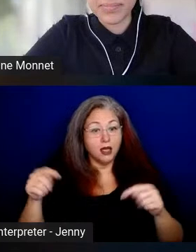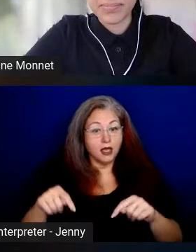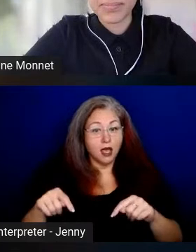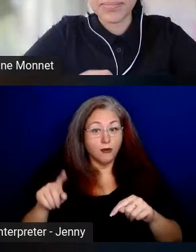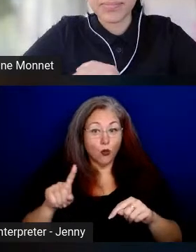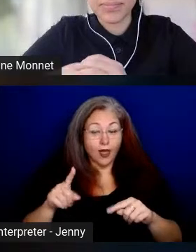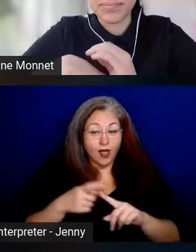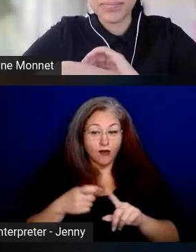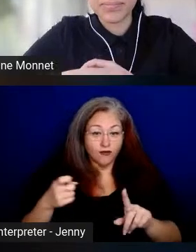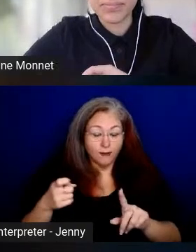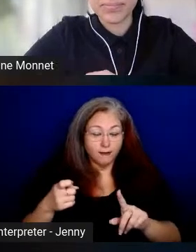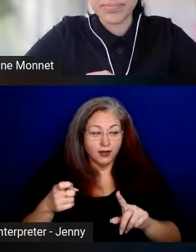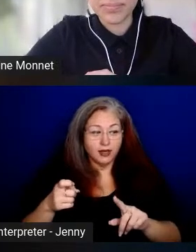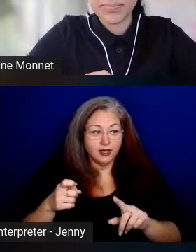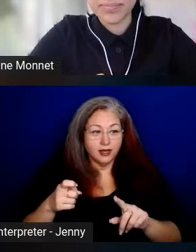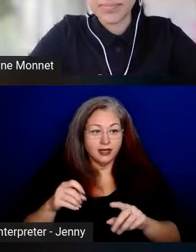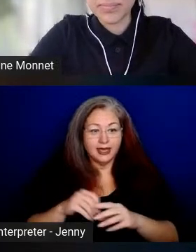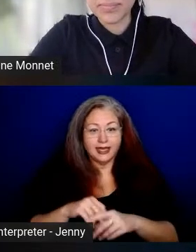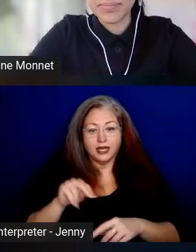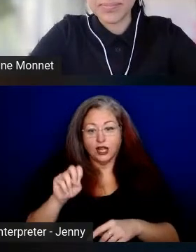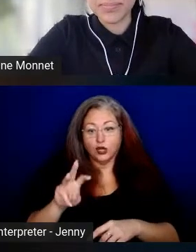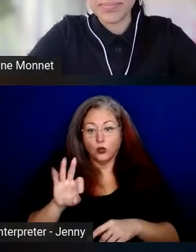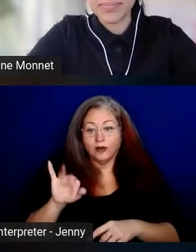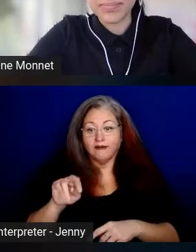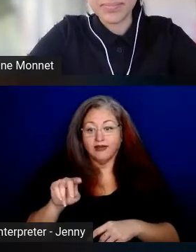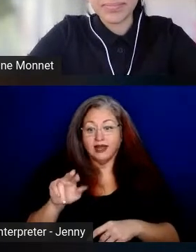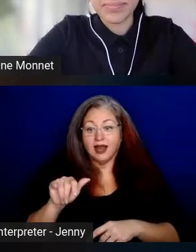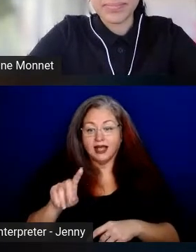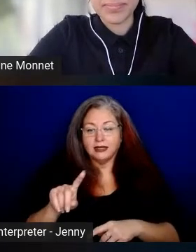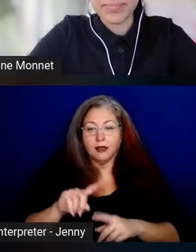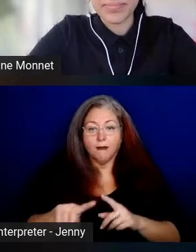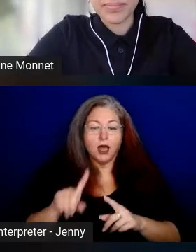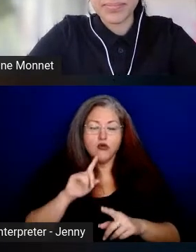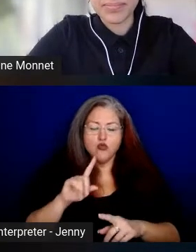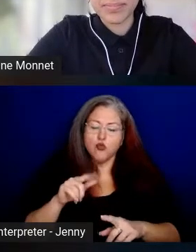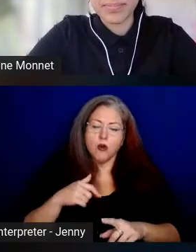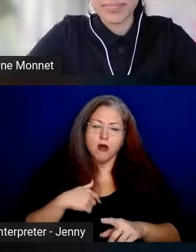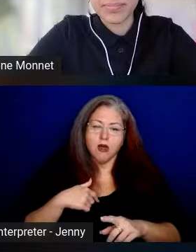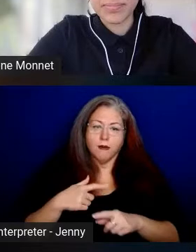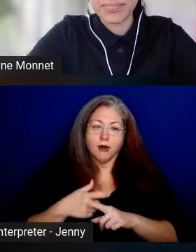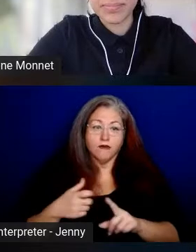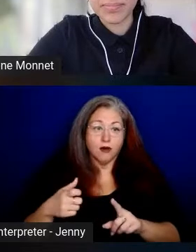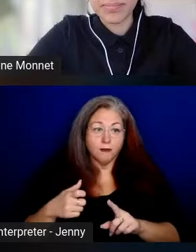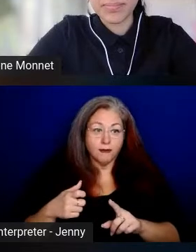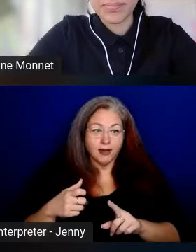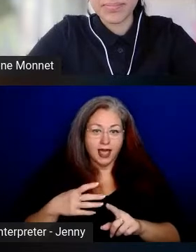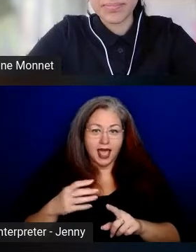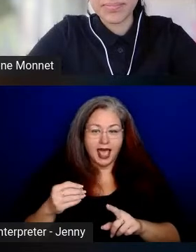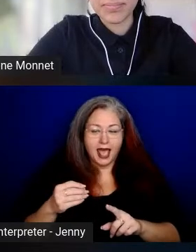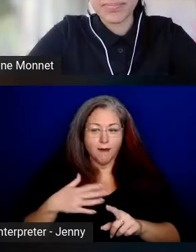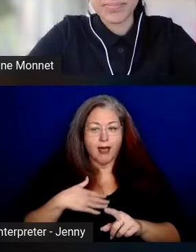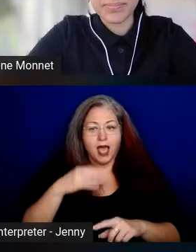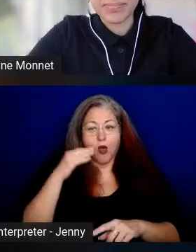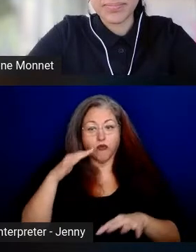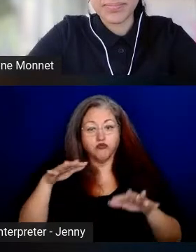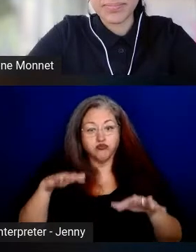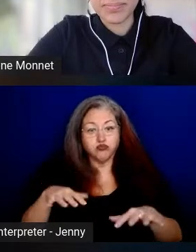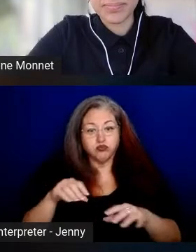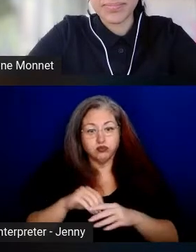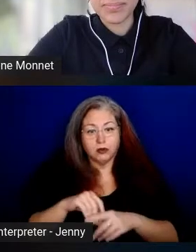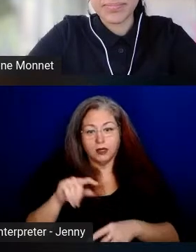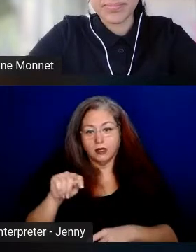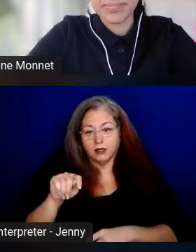now from Newfoundland. But traditionally, I am from, and I make my home in